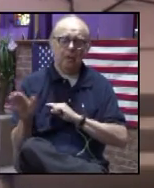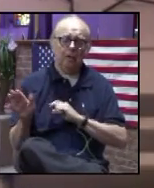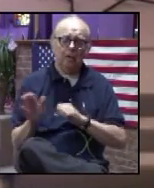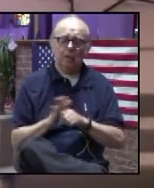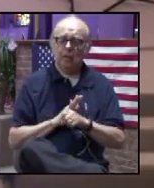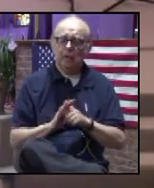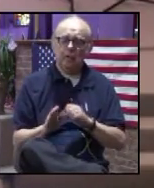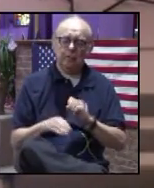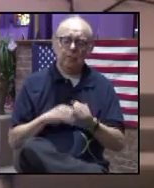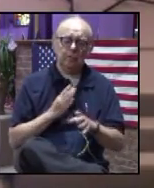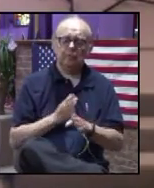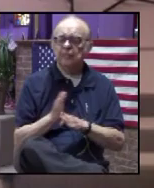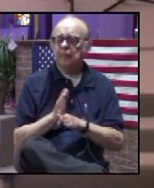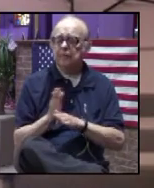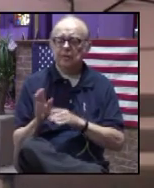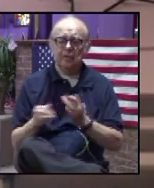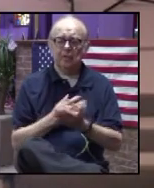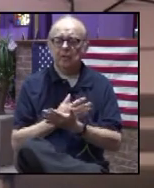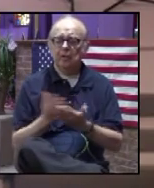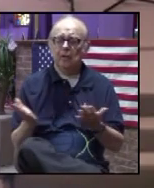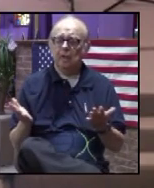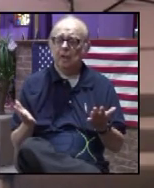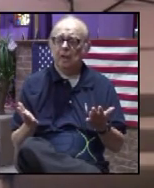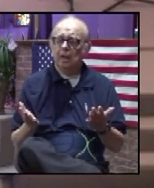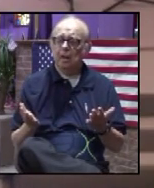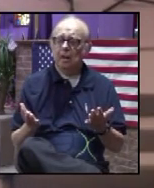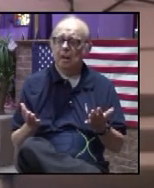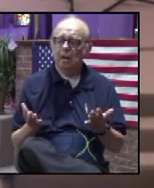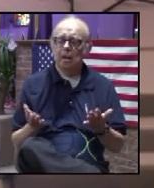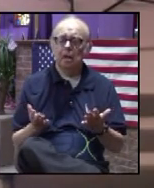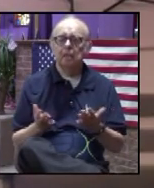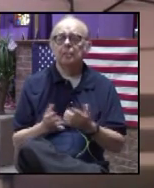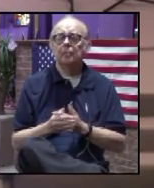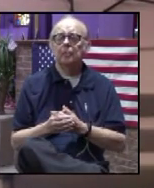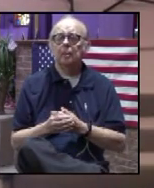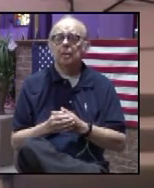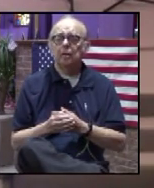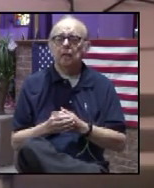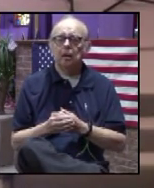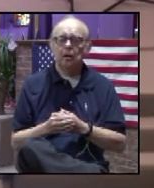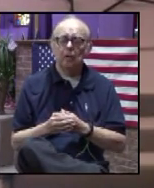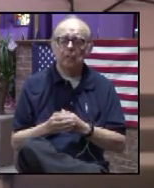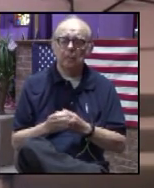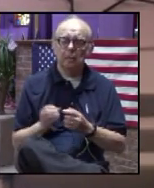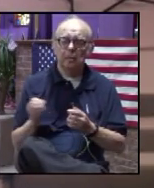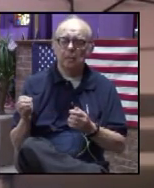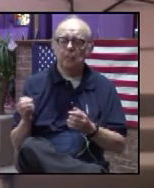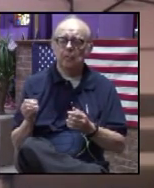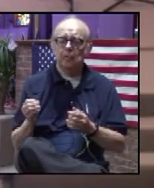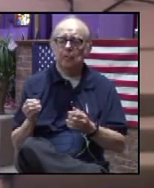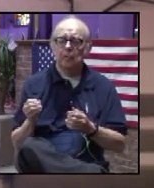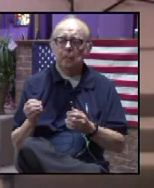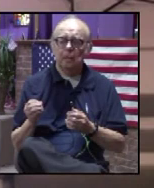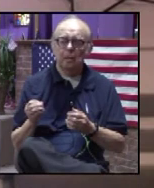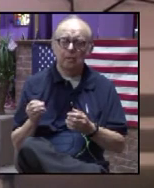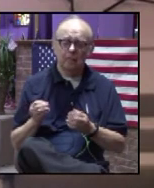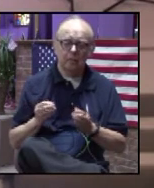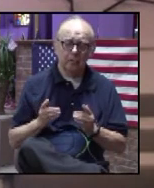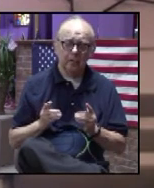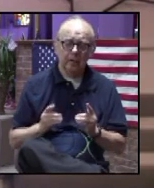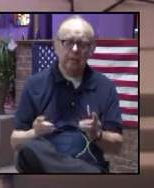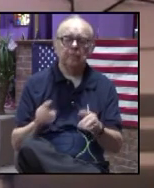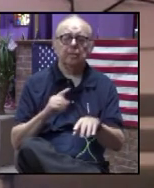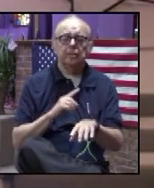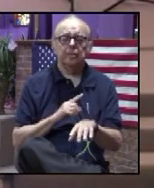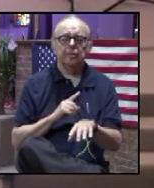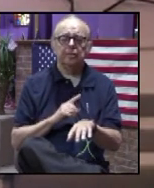career and everything else. And I'll try to keep this away as much as I can. So, during this whole